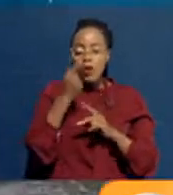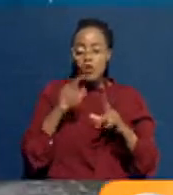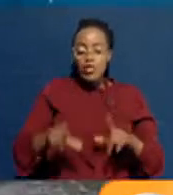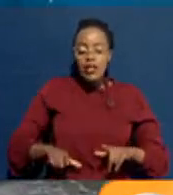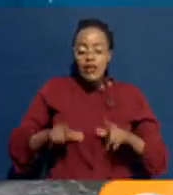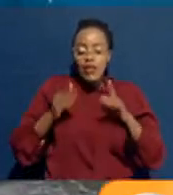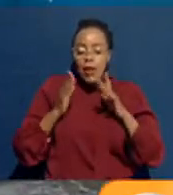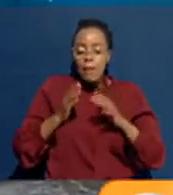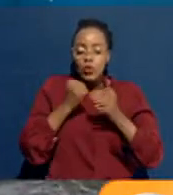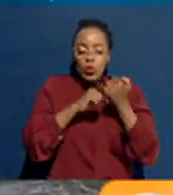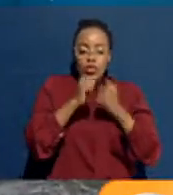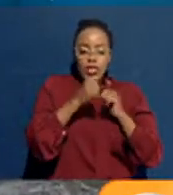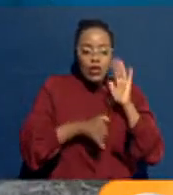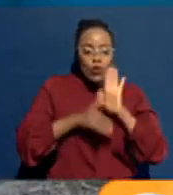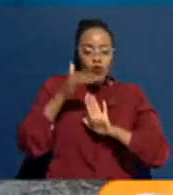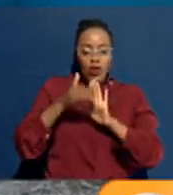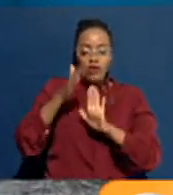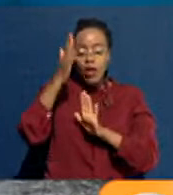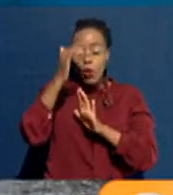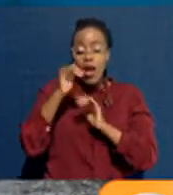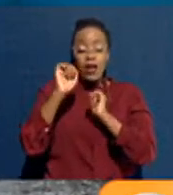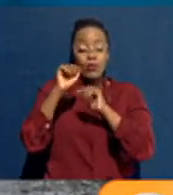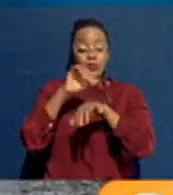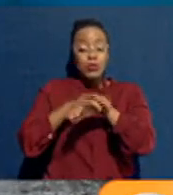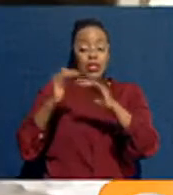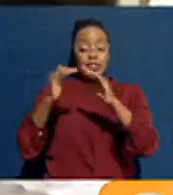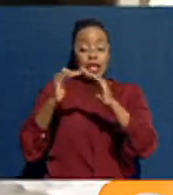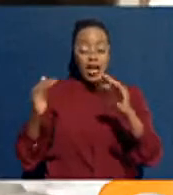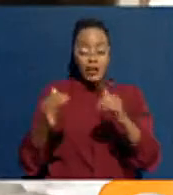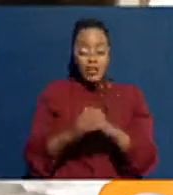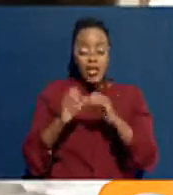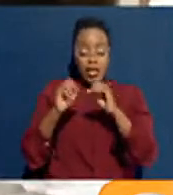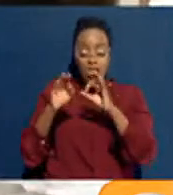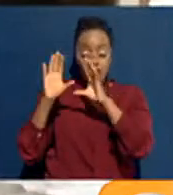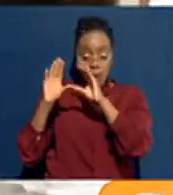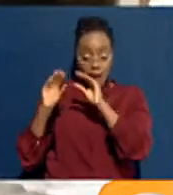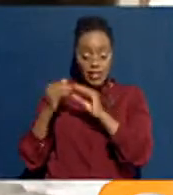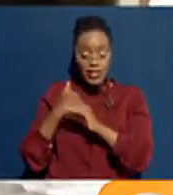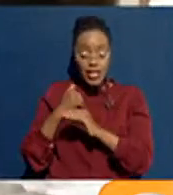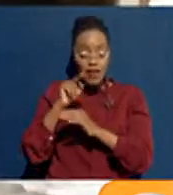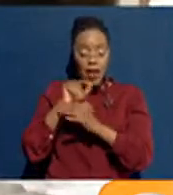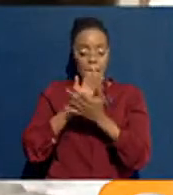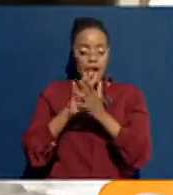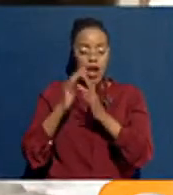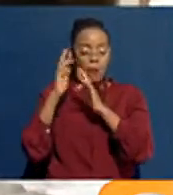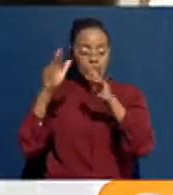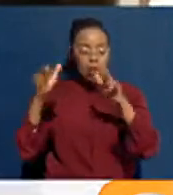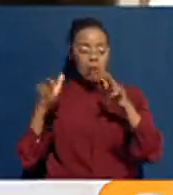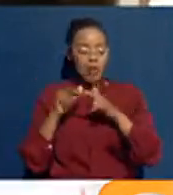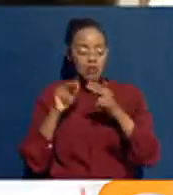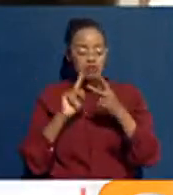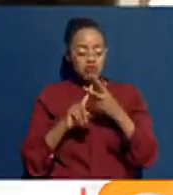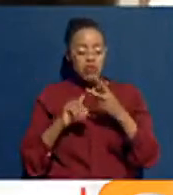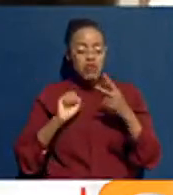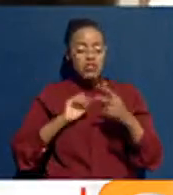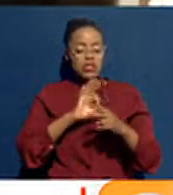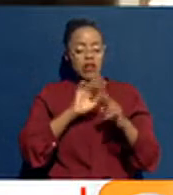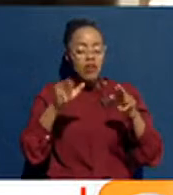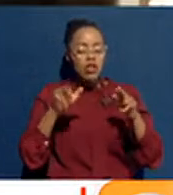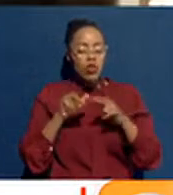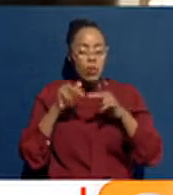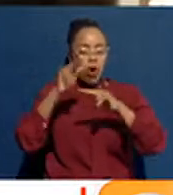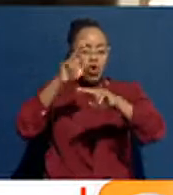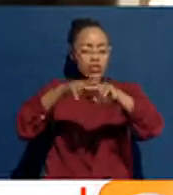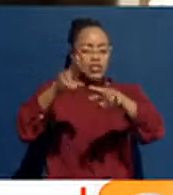the fittest for the affected to secure shelter. Kama kuna mattress, hiyo mattress ndio bedroom, ndio staff room, sitting